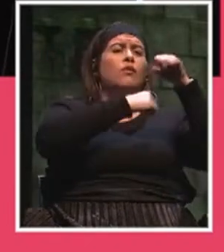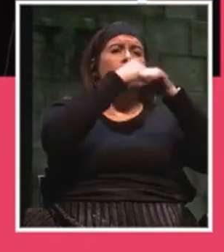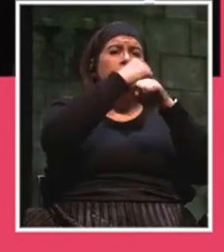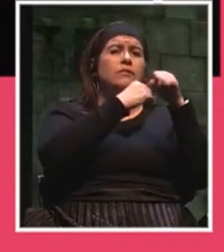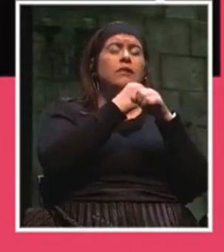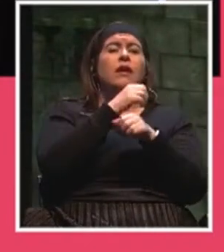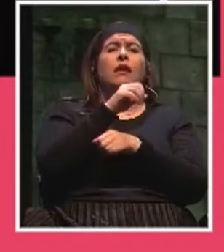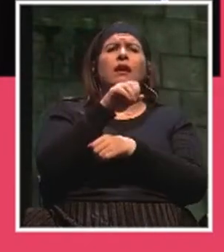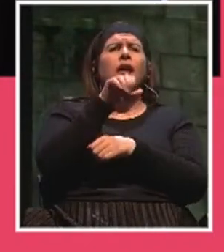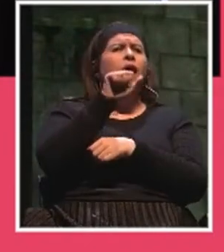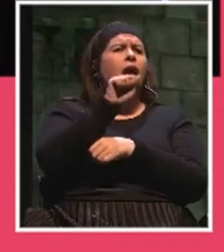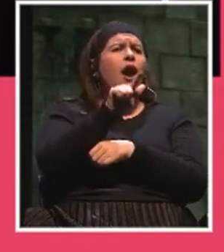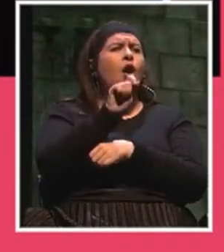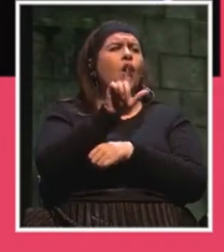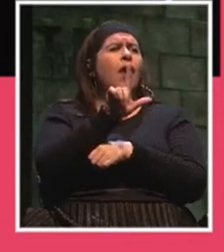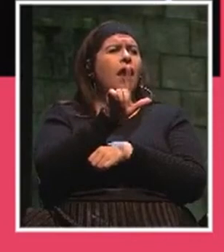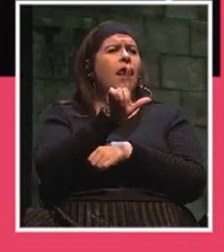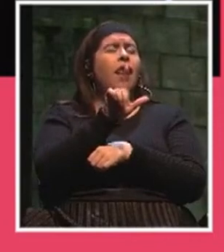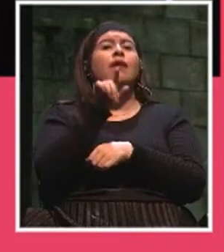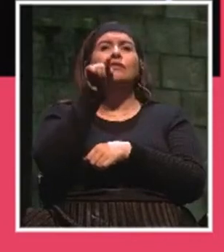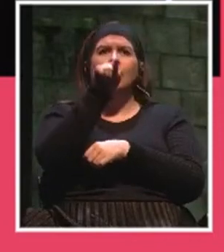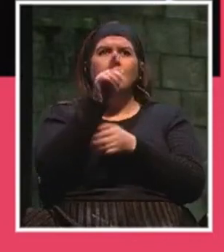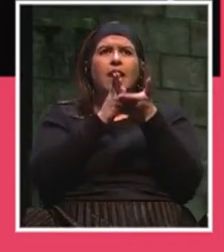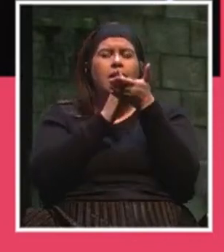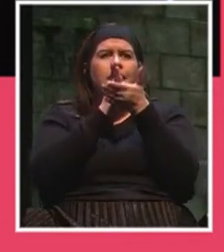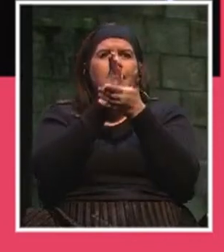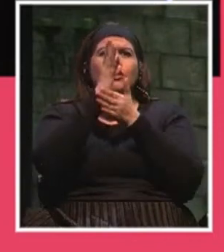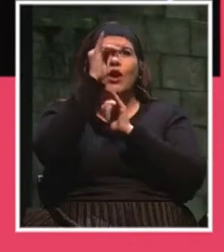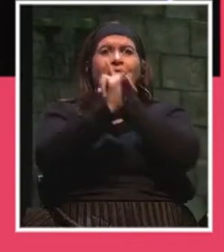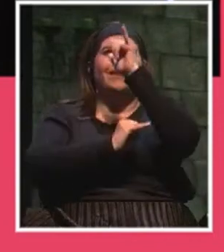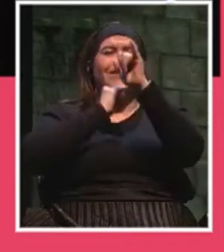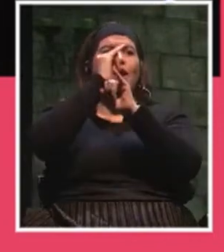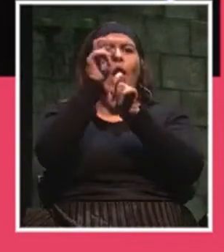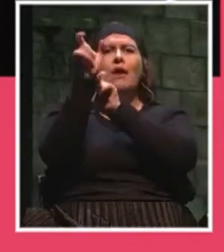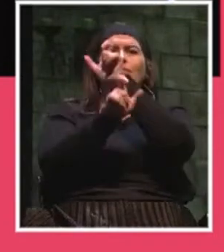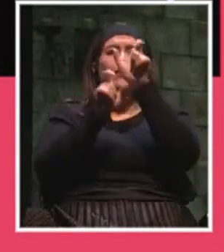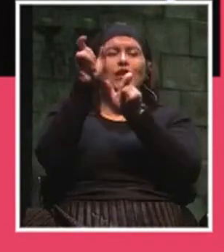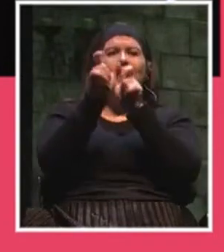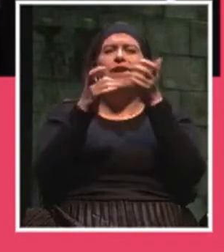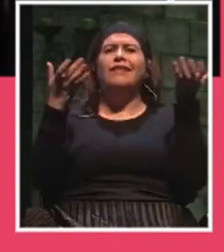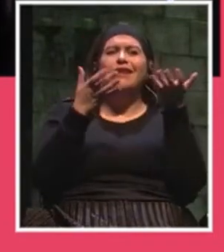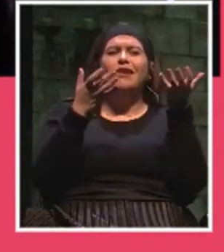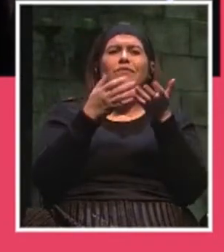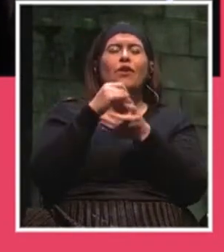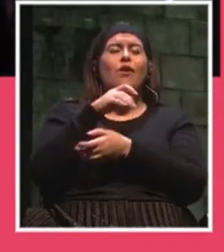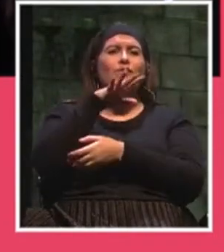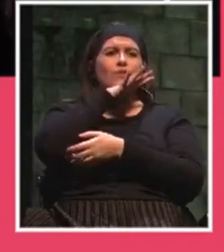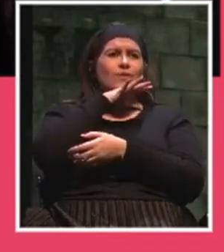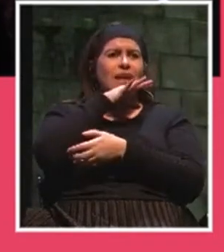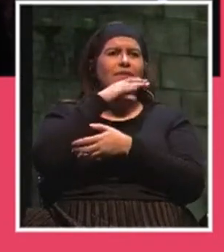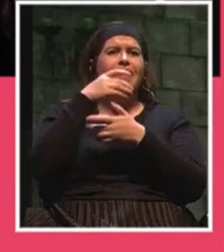that. That was the beginning of the internet, really, when people had to use CD-ROM discs to get online